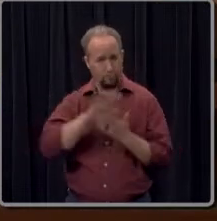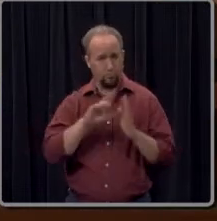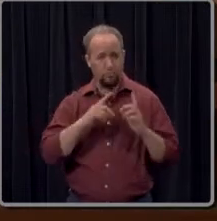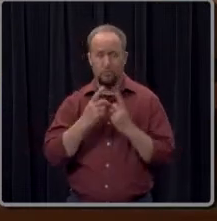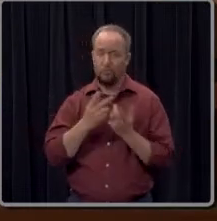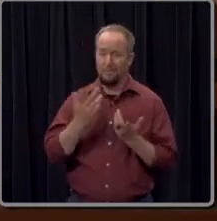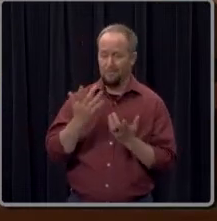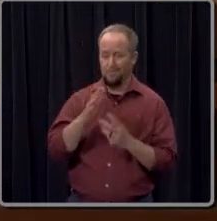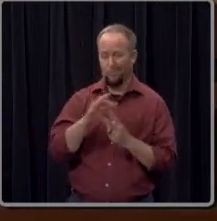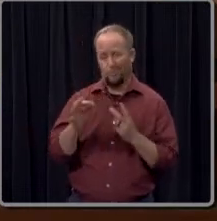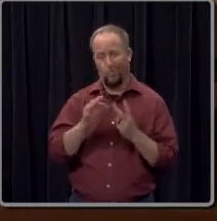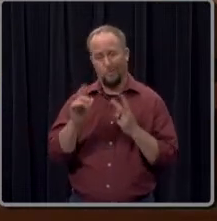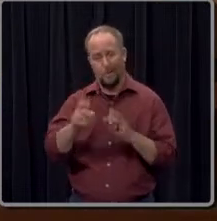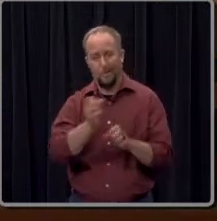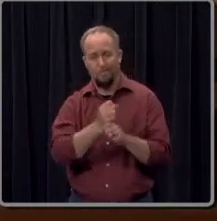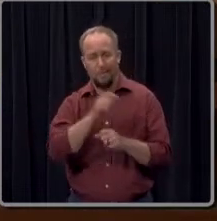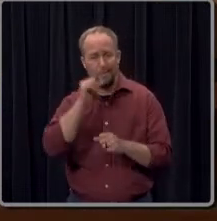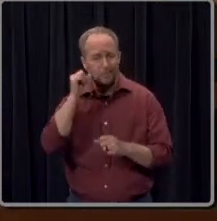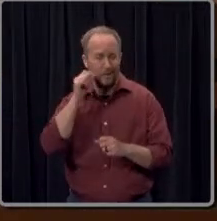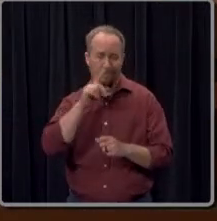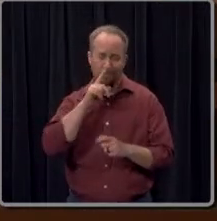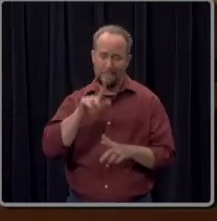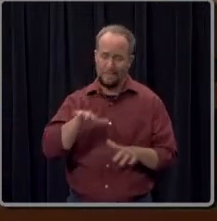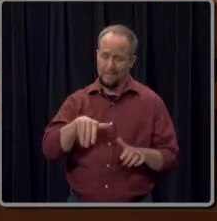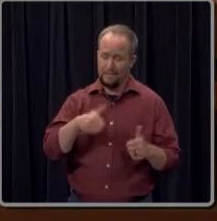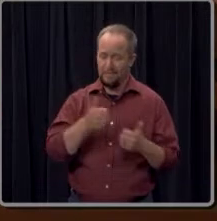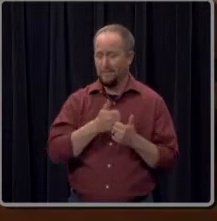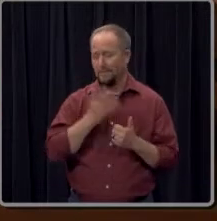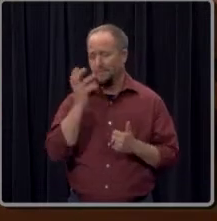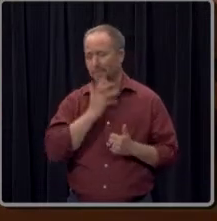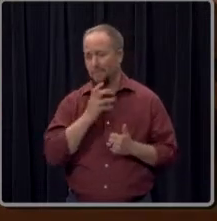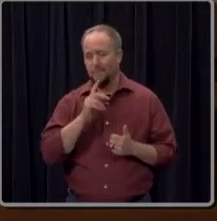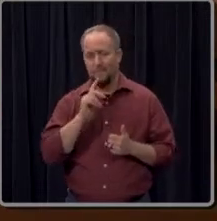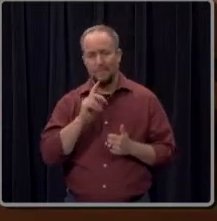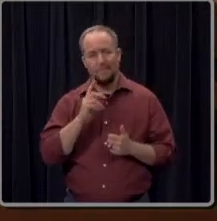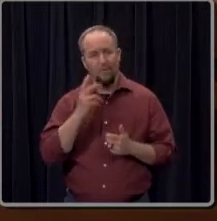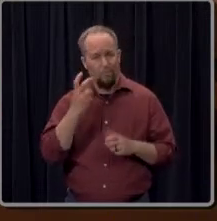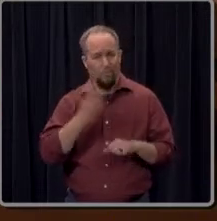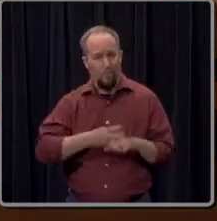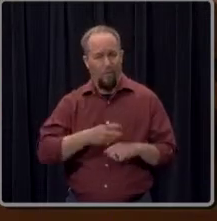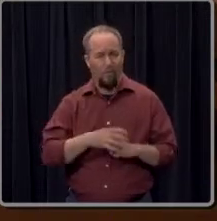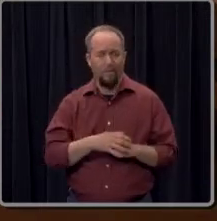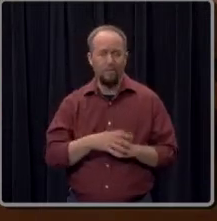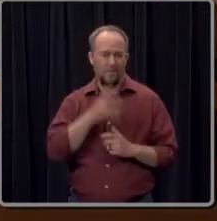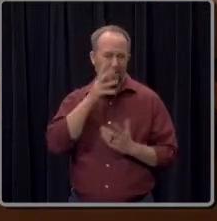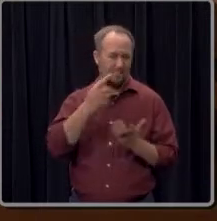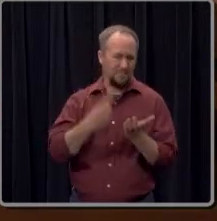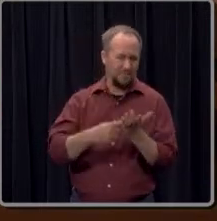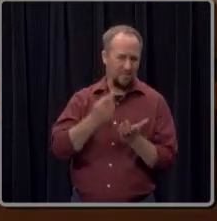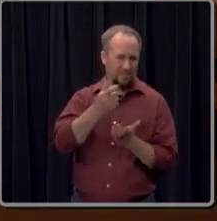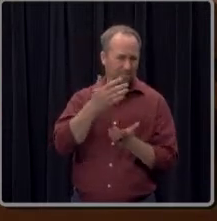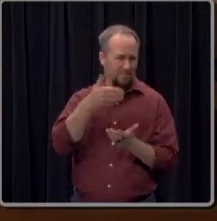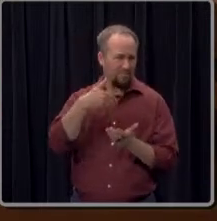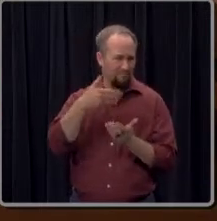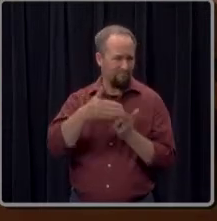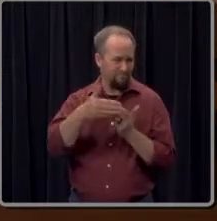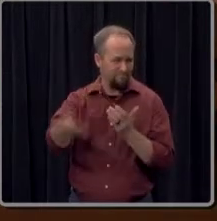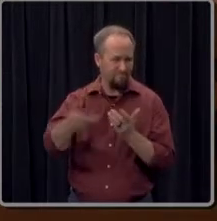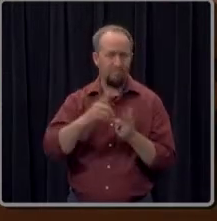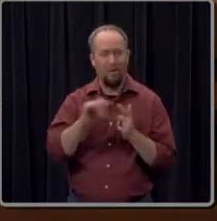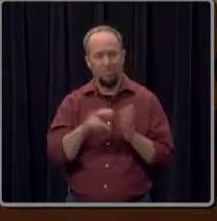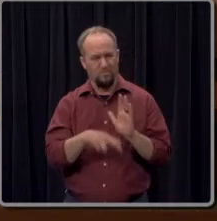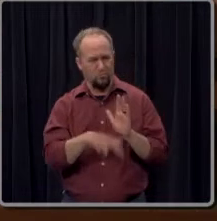we had to make yesterday was a challenging choice. And I'm going to talk a little bit about next steps, but also want to share a little bit of a